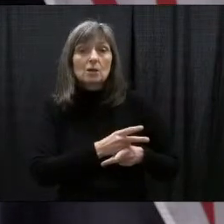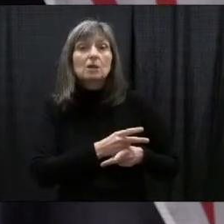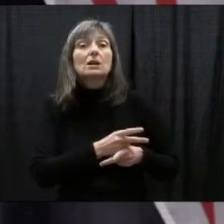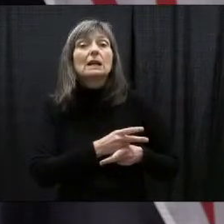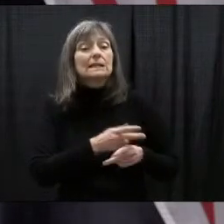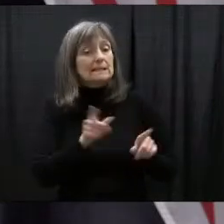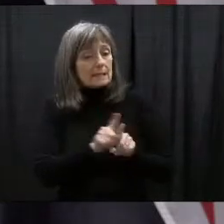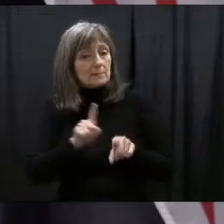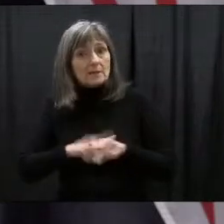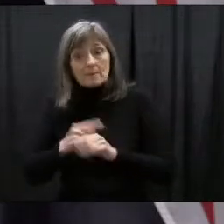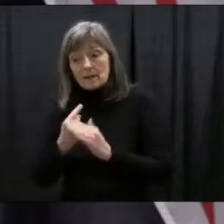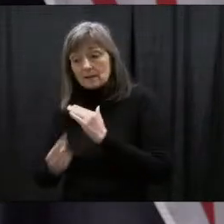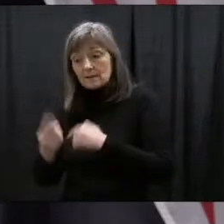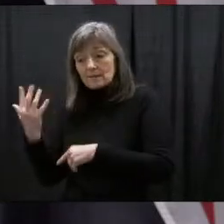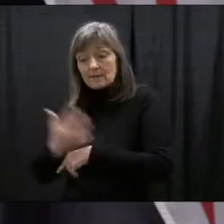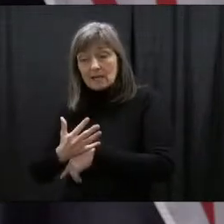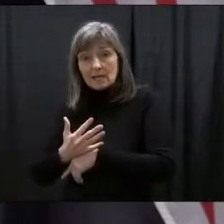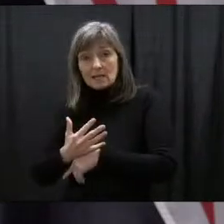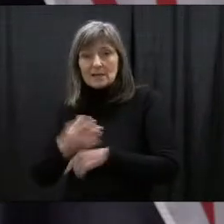modified isolation protocol.